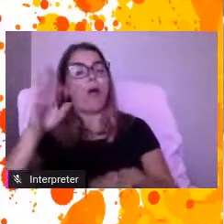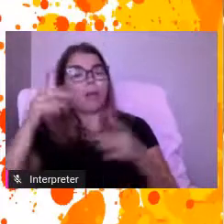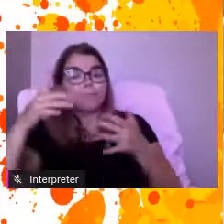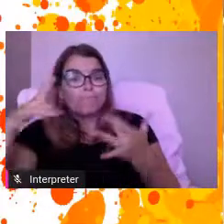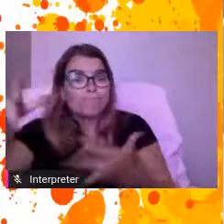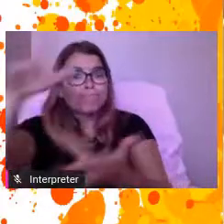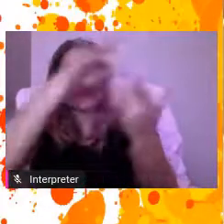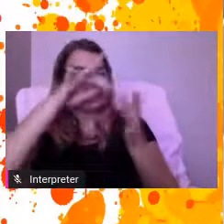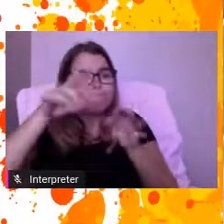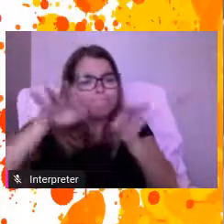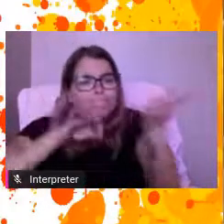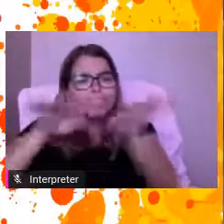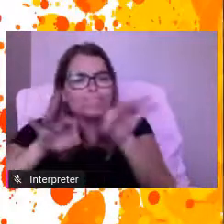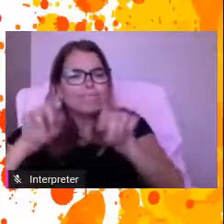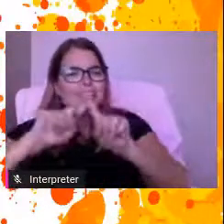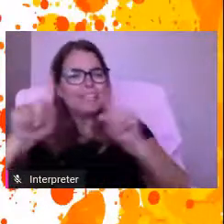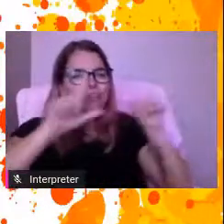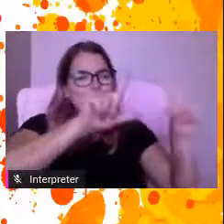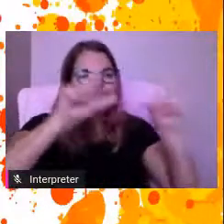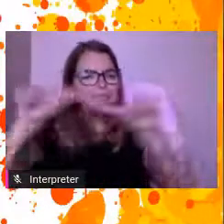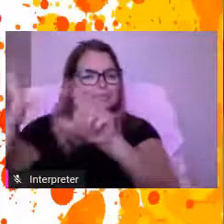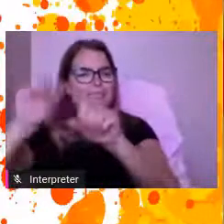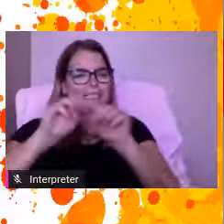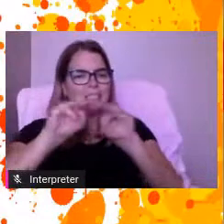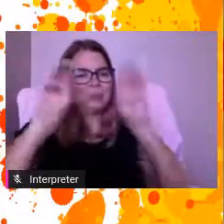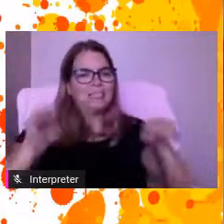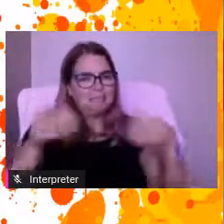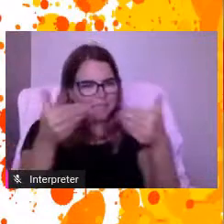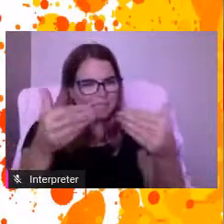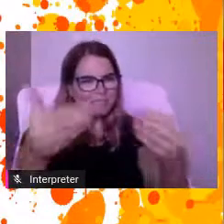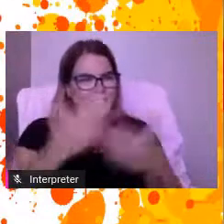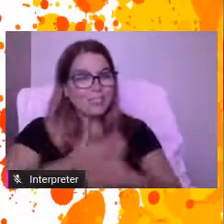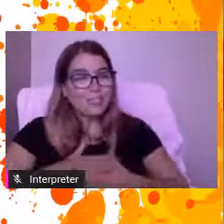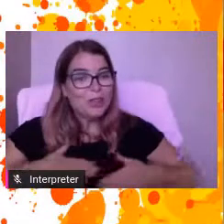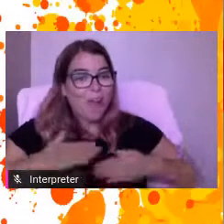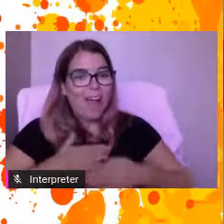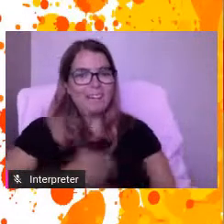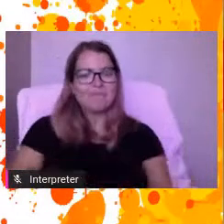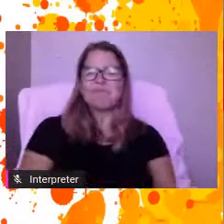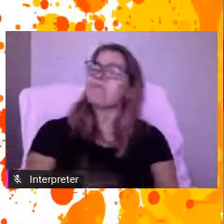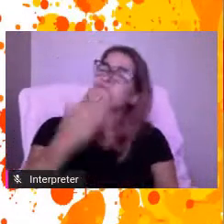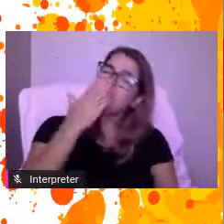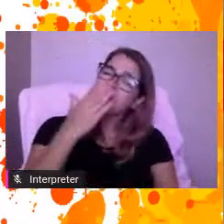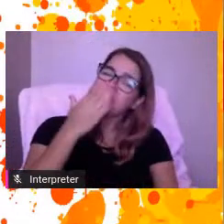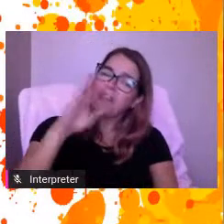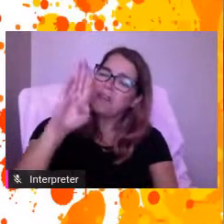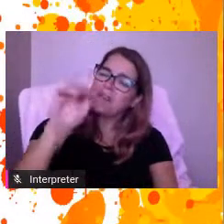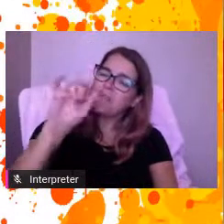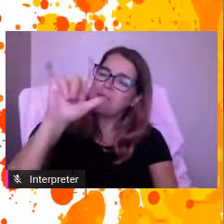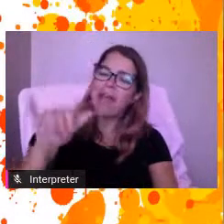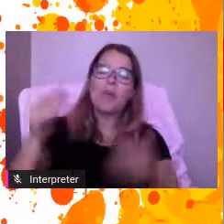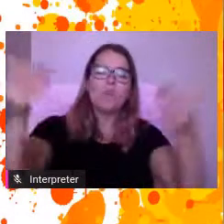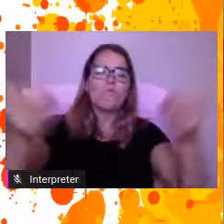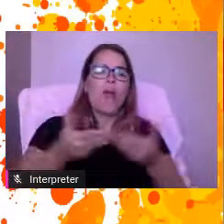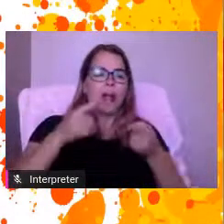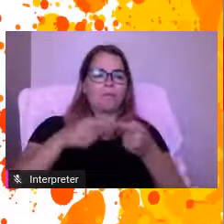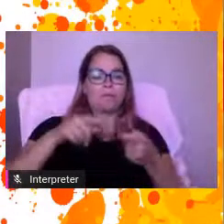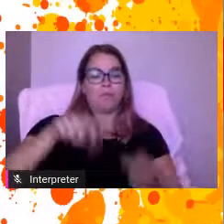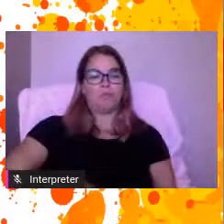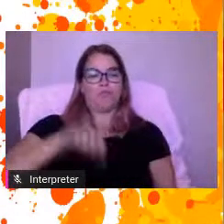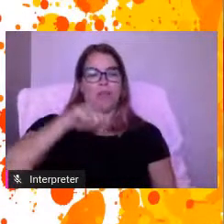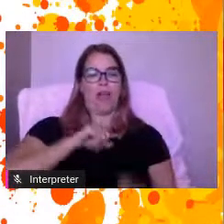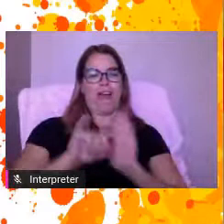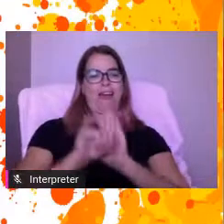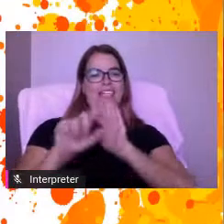museum's collection. Enjoy. Thank you, Bailey, and welcome to Proud Identities, a virtual tour that takes a